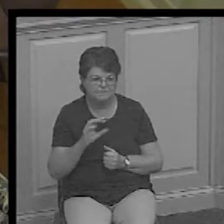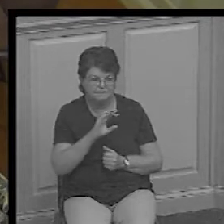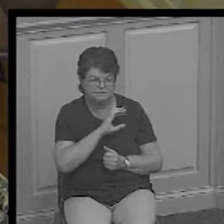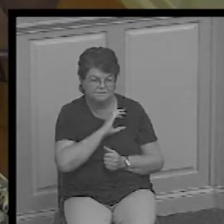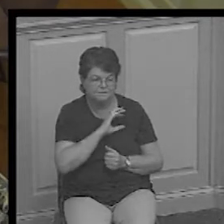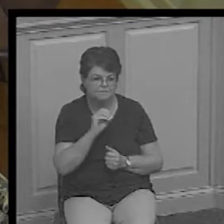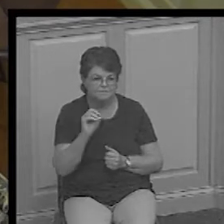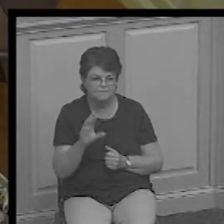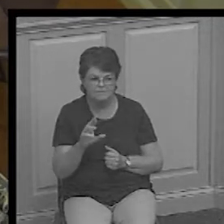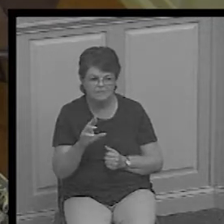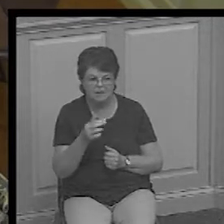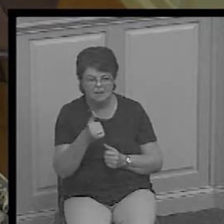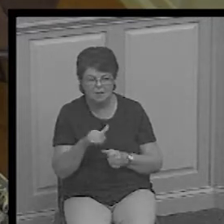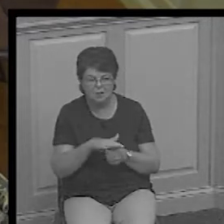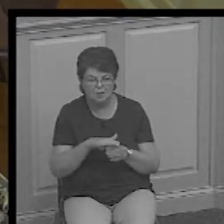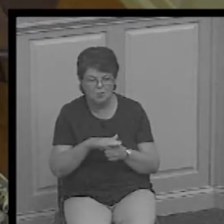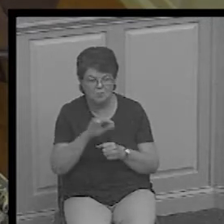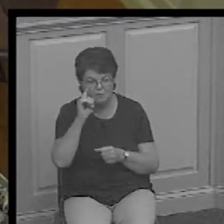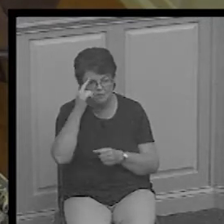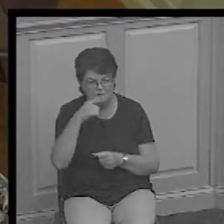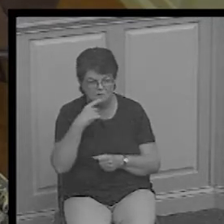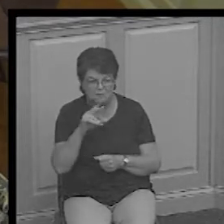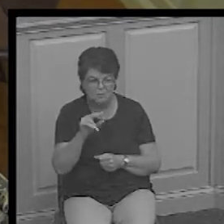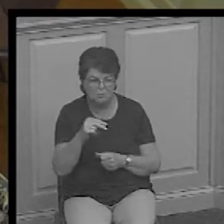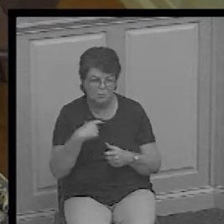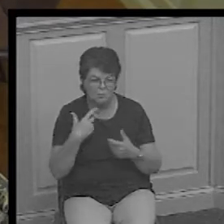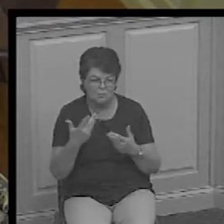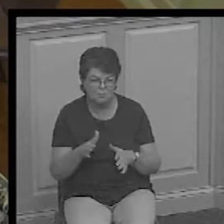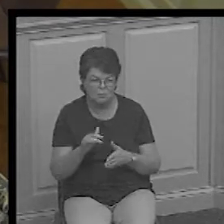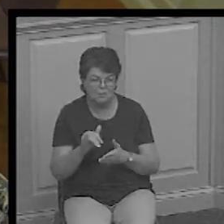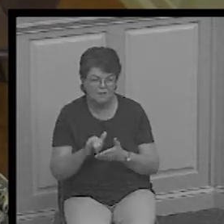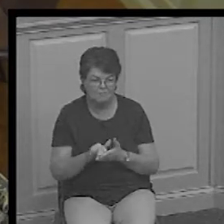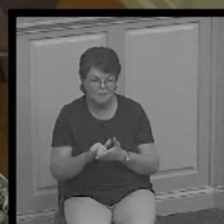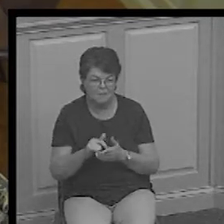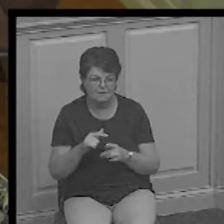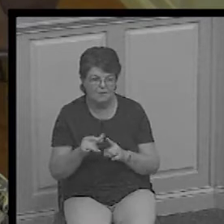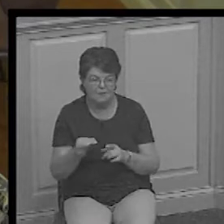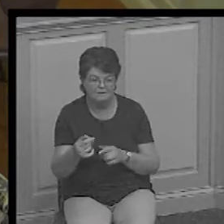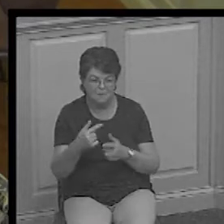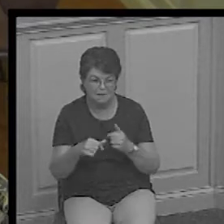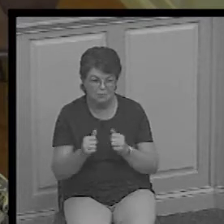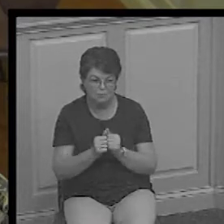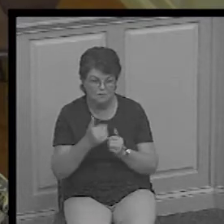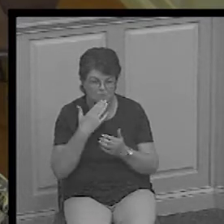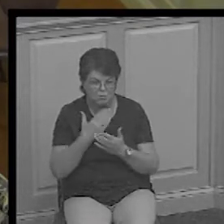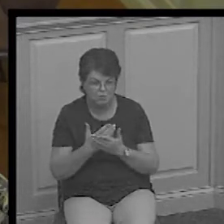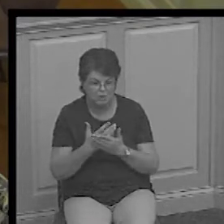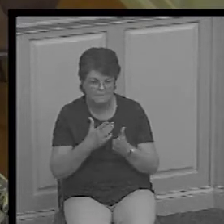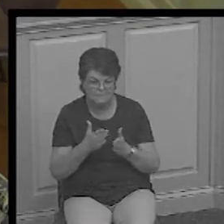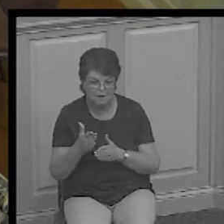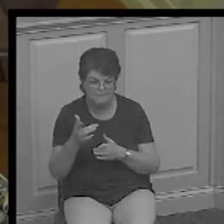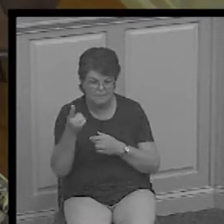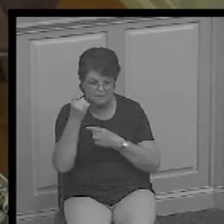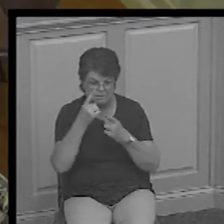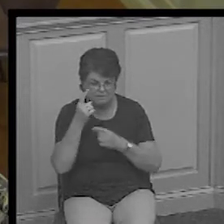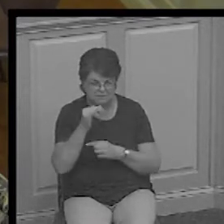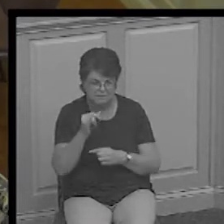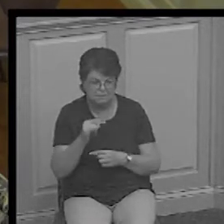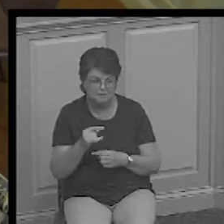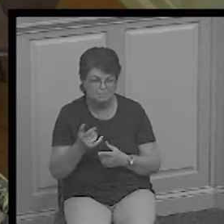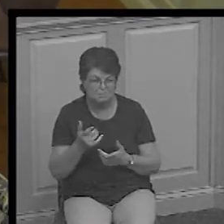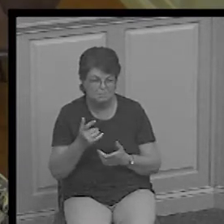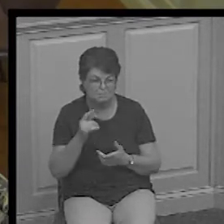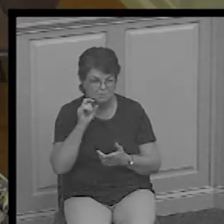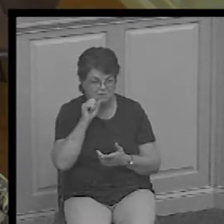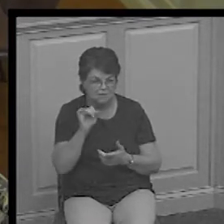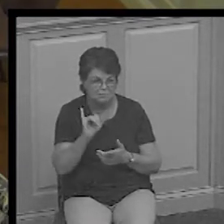citizens or any local government thought, no, we don't want that there, but if they come with a good plan, then they consider it, and that sounds like what